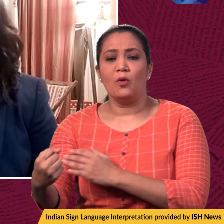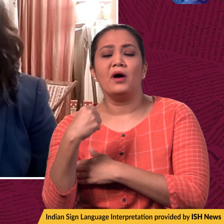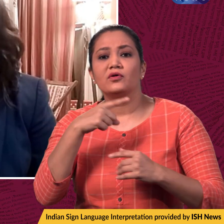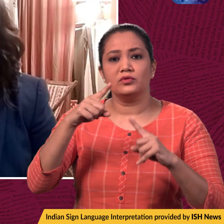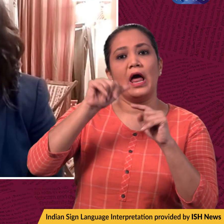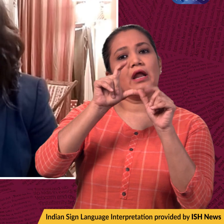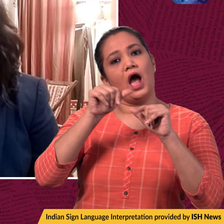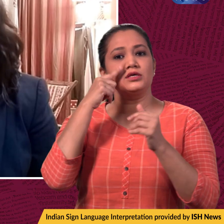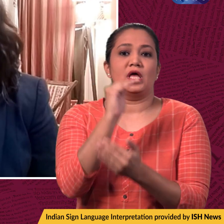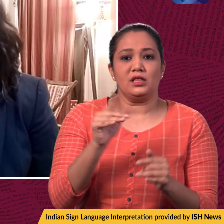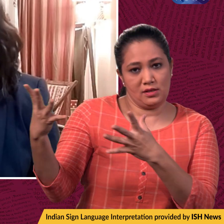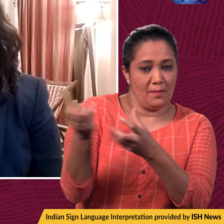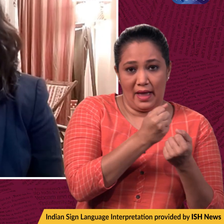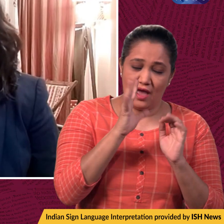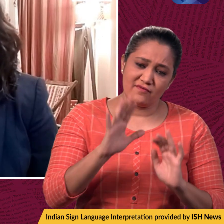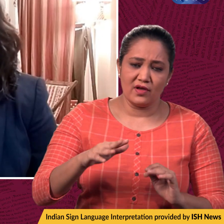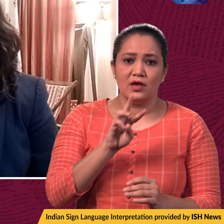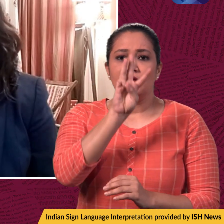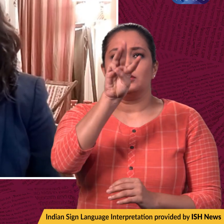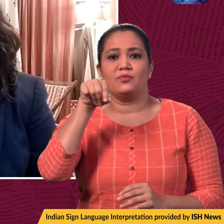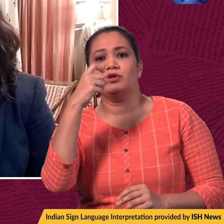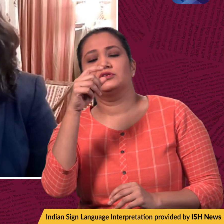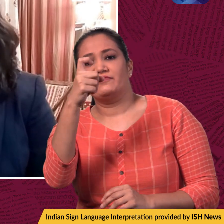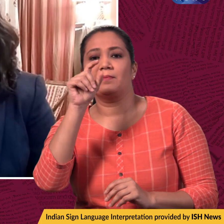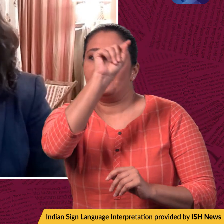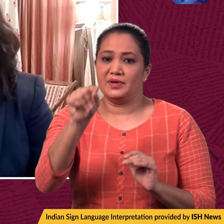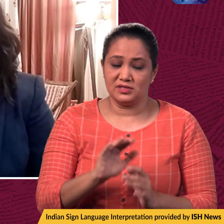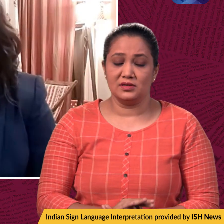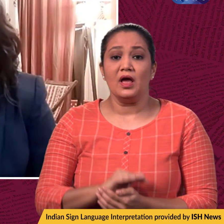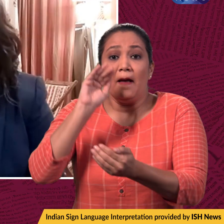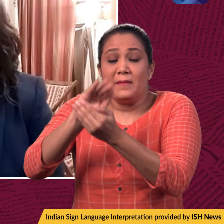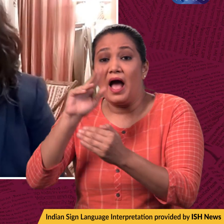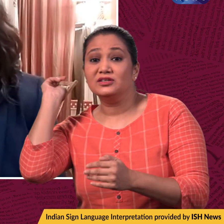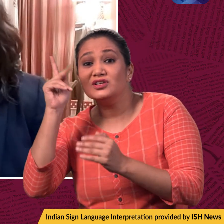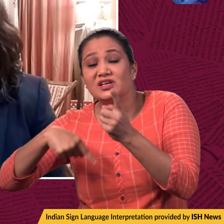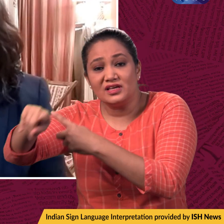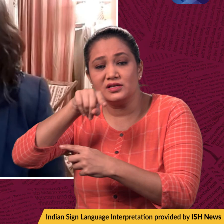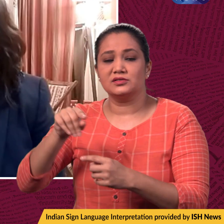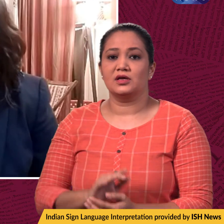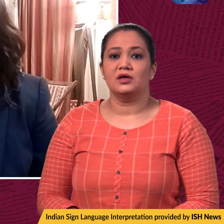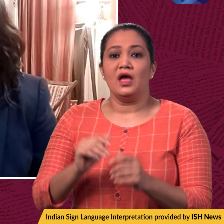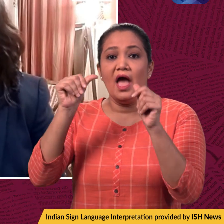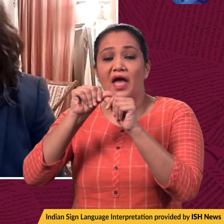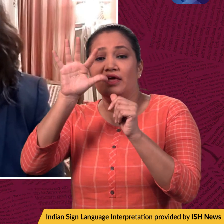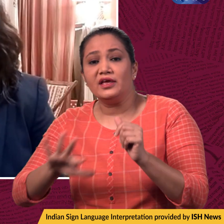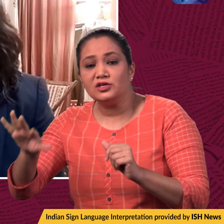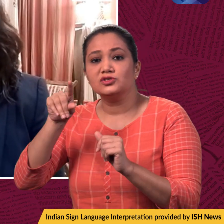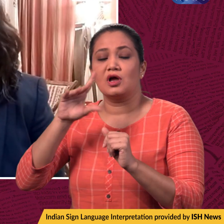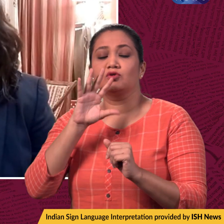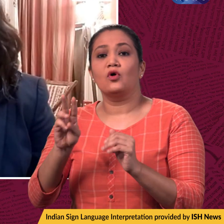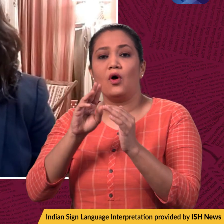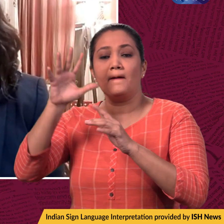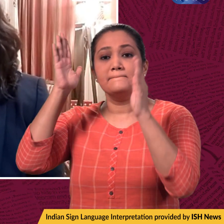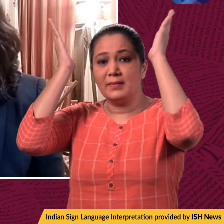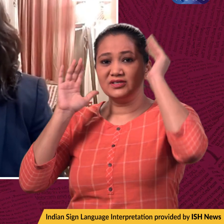by Tata Sons with a shareholding of 83.67%, and the remaining stake is with AirAsia Investment